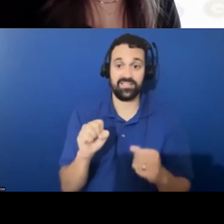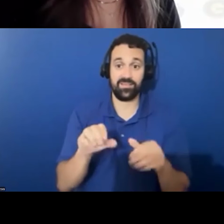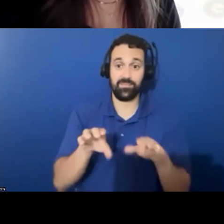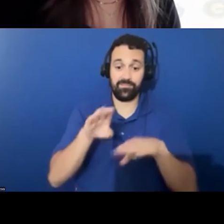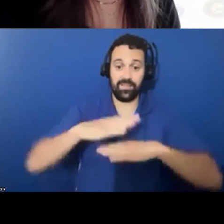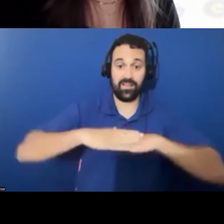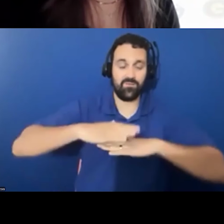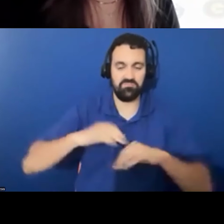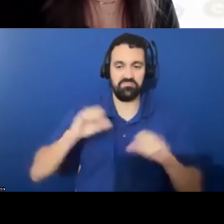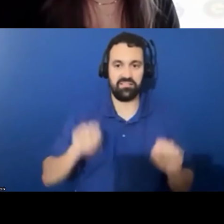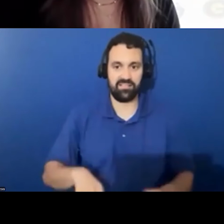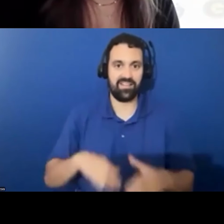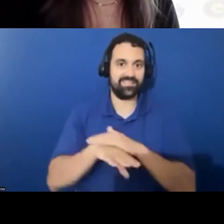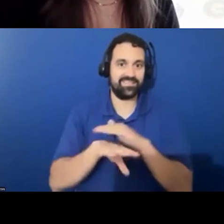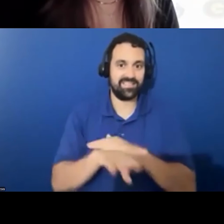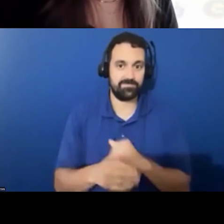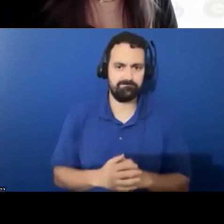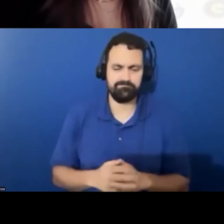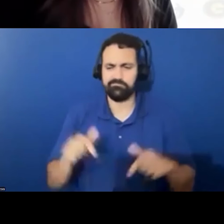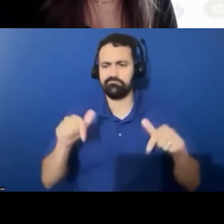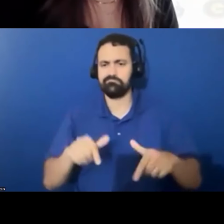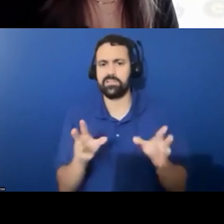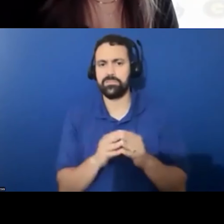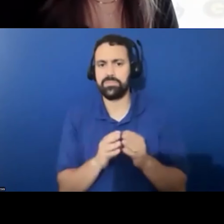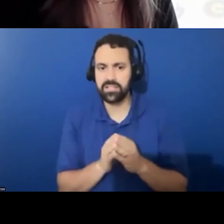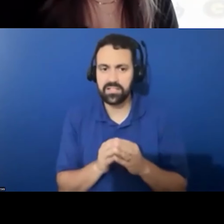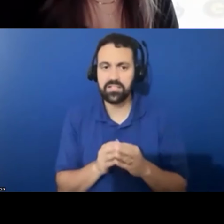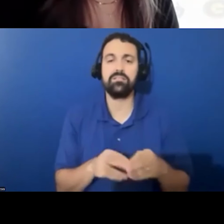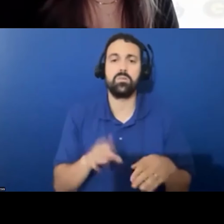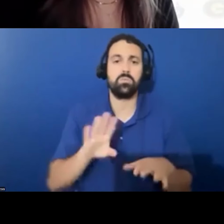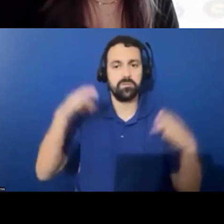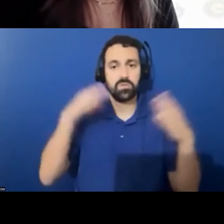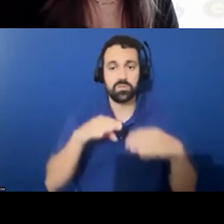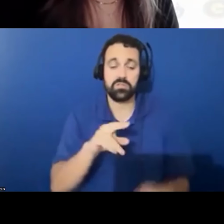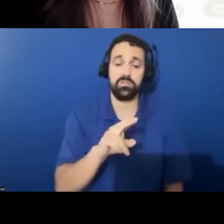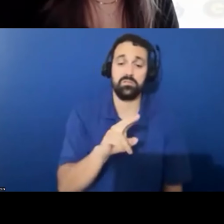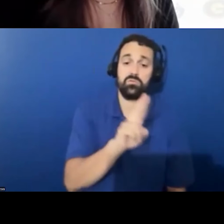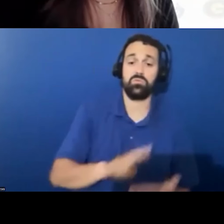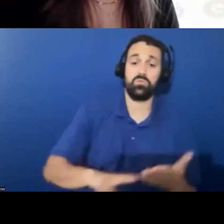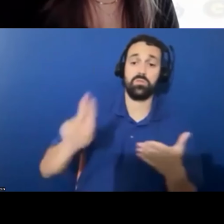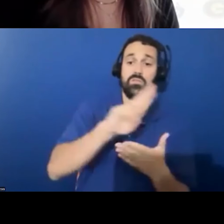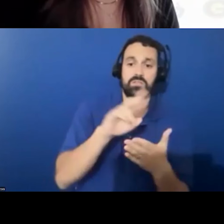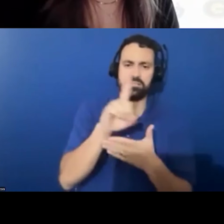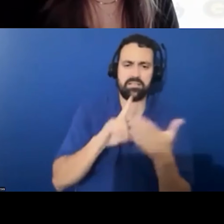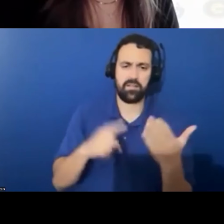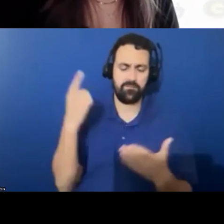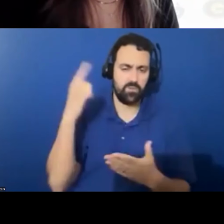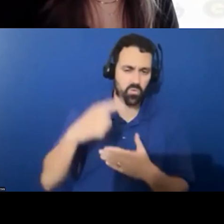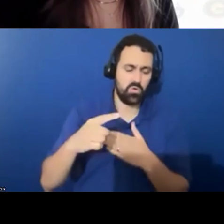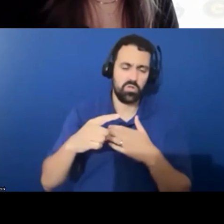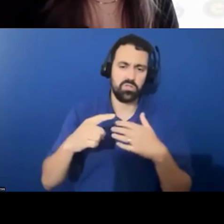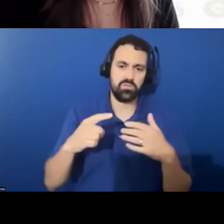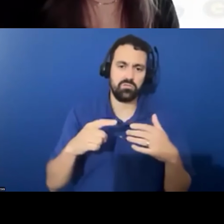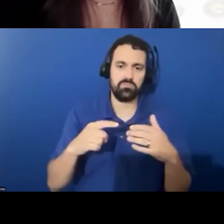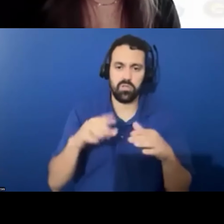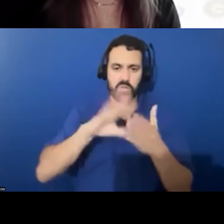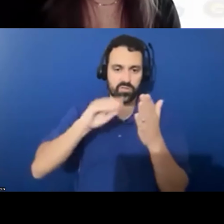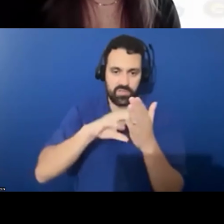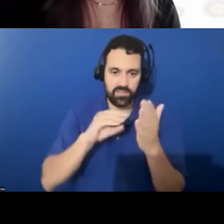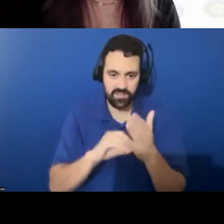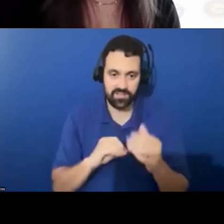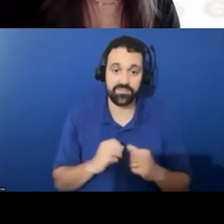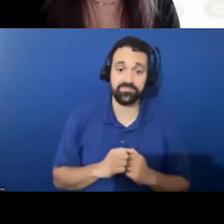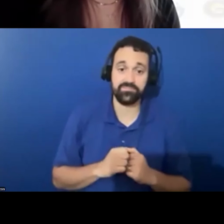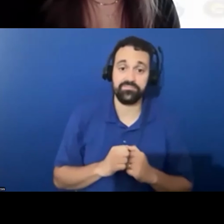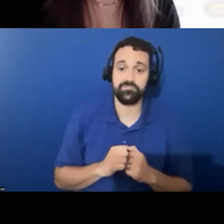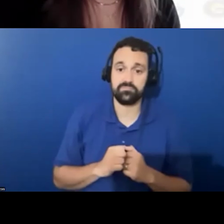with an overview of Universal Design for Learning, UDL, and why it's such an important foundation for creating accessible